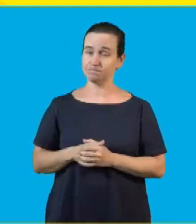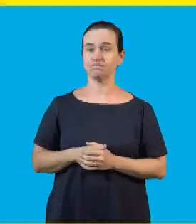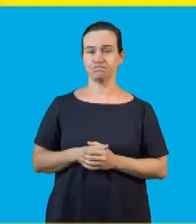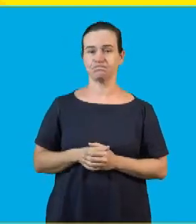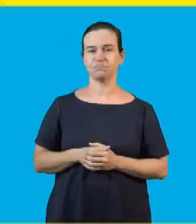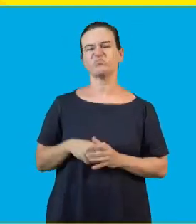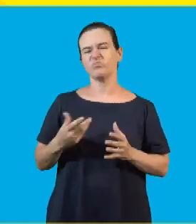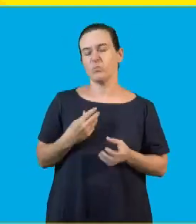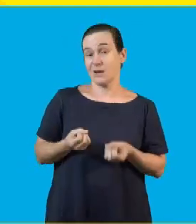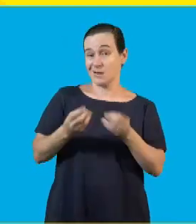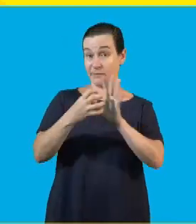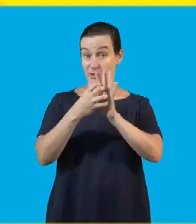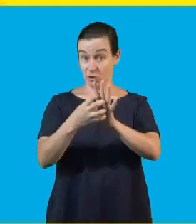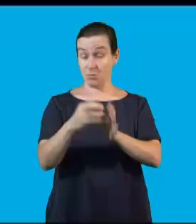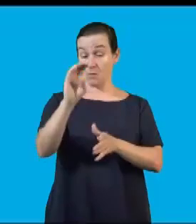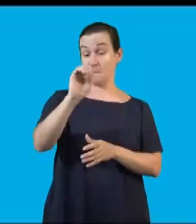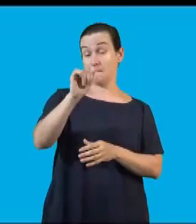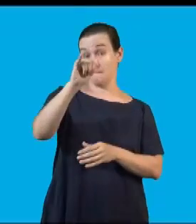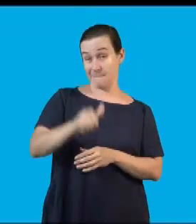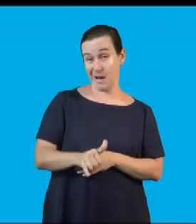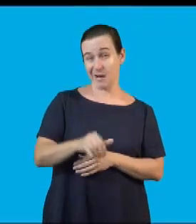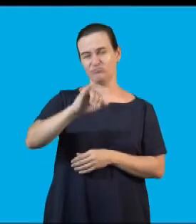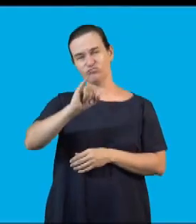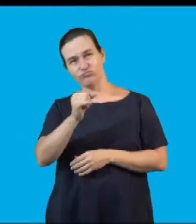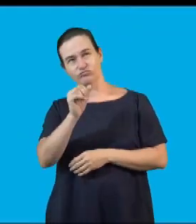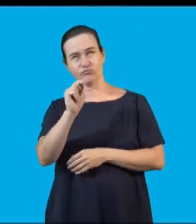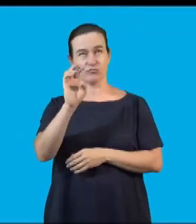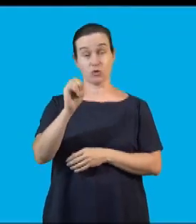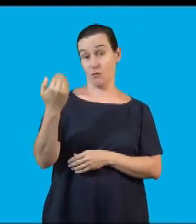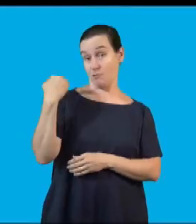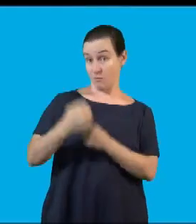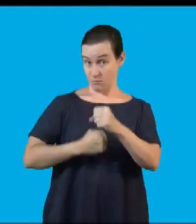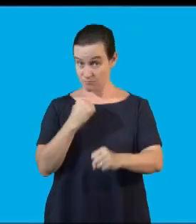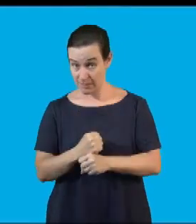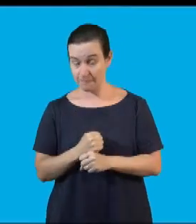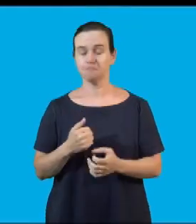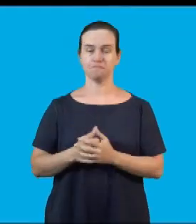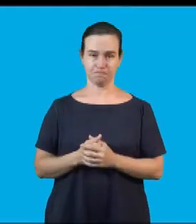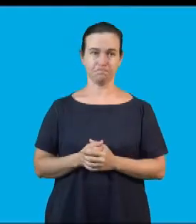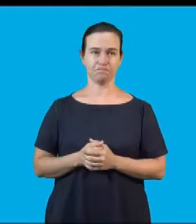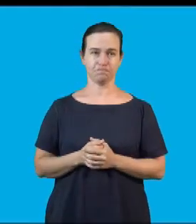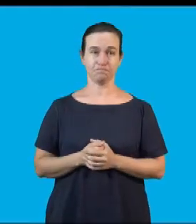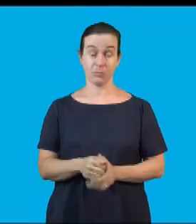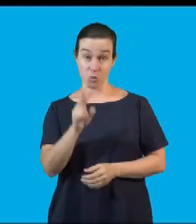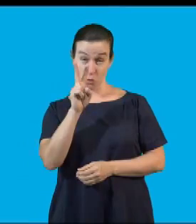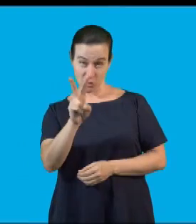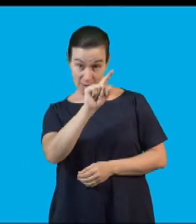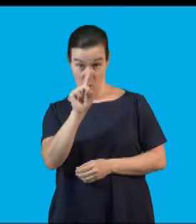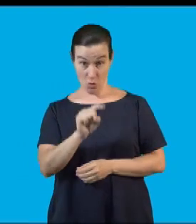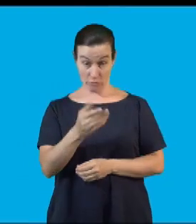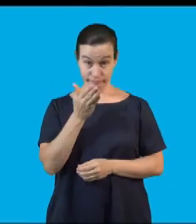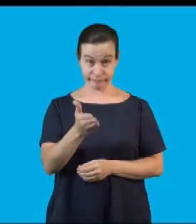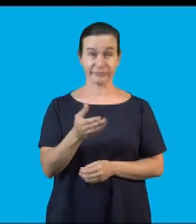is an example from May-June 2023 of what a question would look like. Here you can